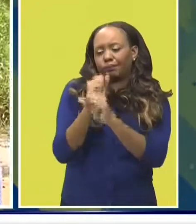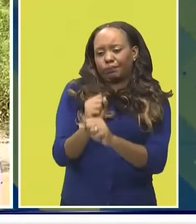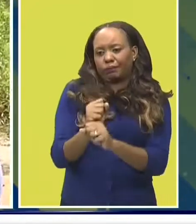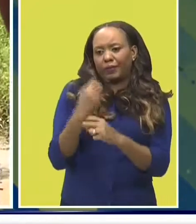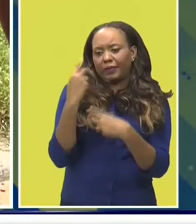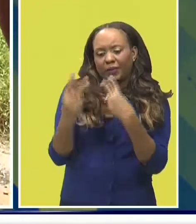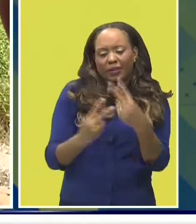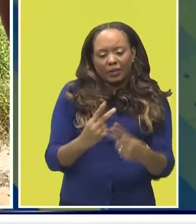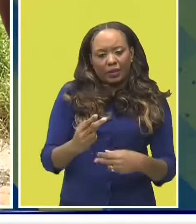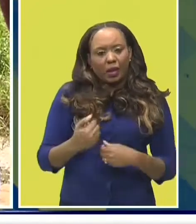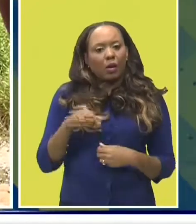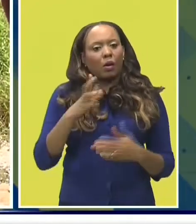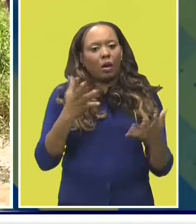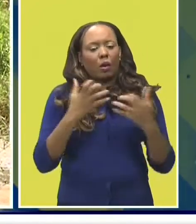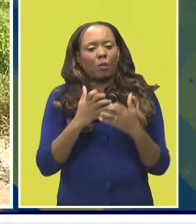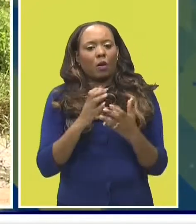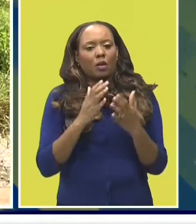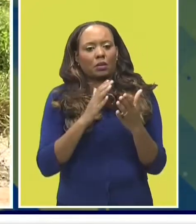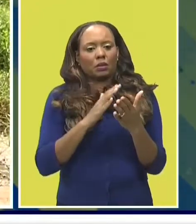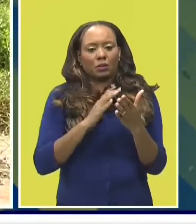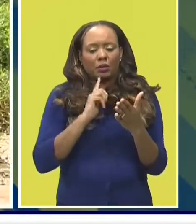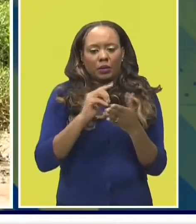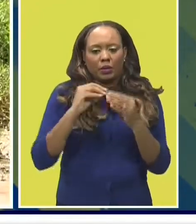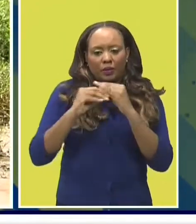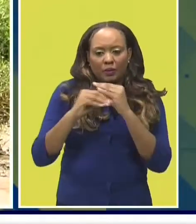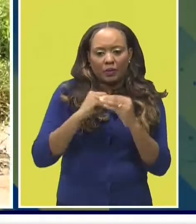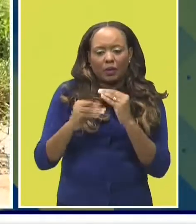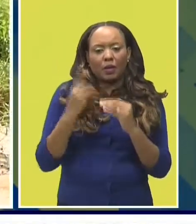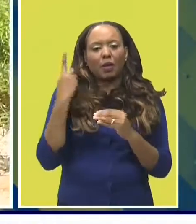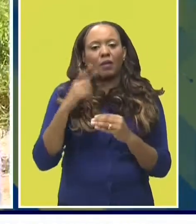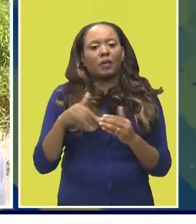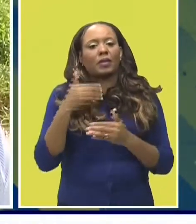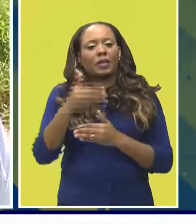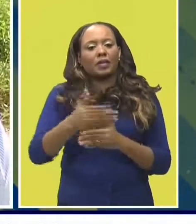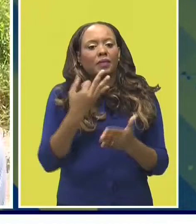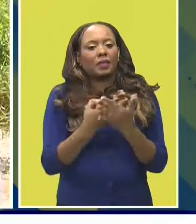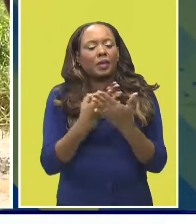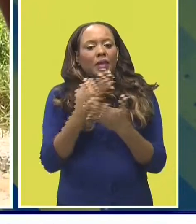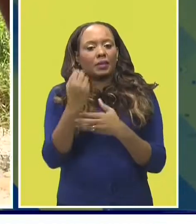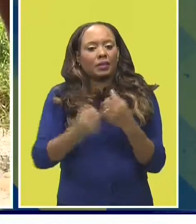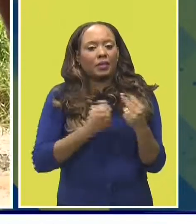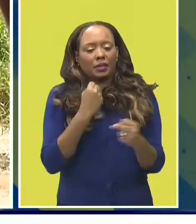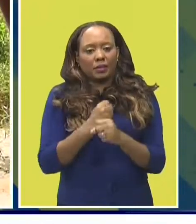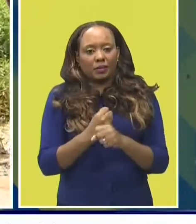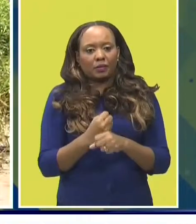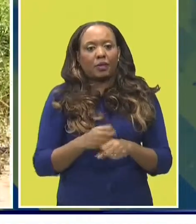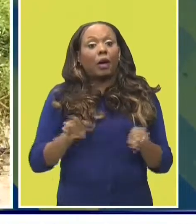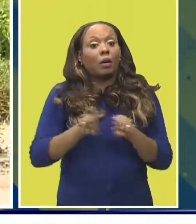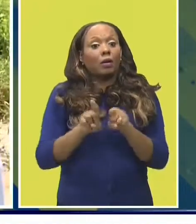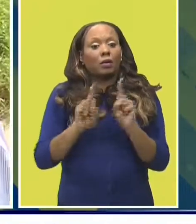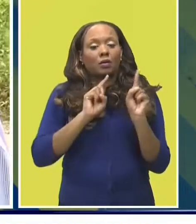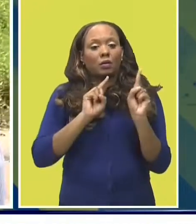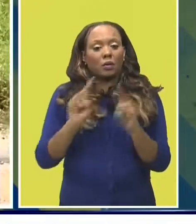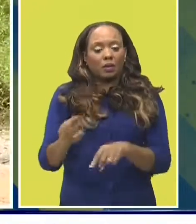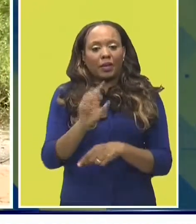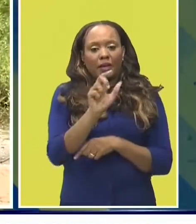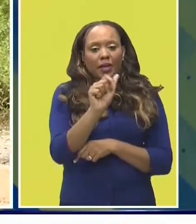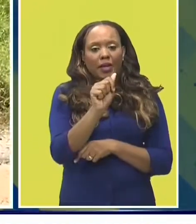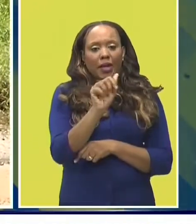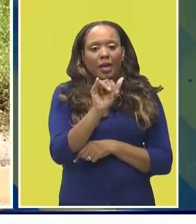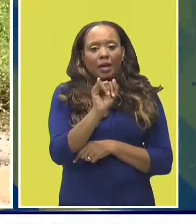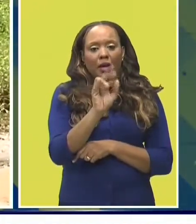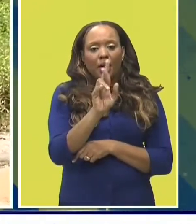to put that in our estimates for the following financial year. In addition, we went to Erie Court and saw that they need significant